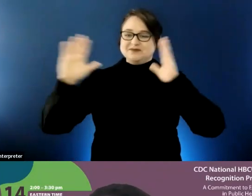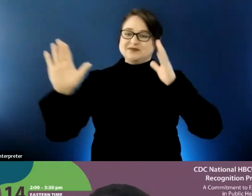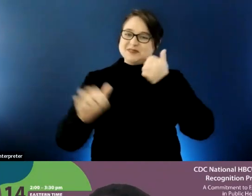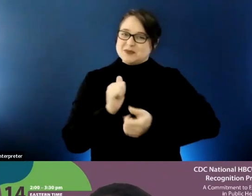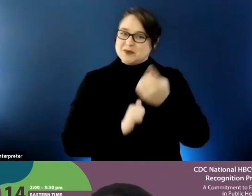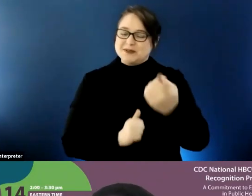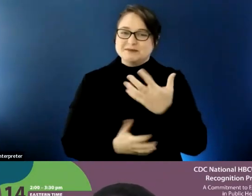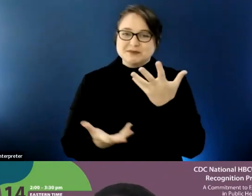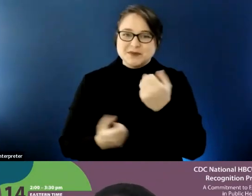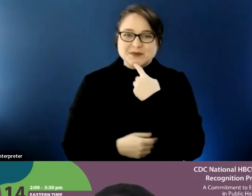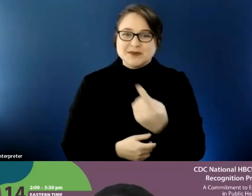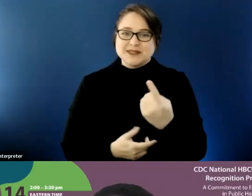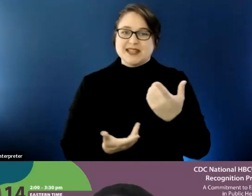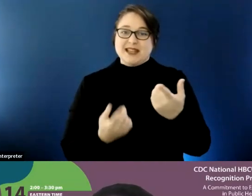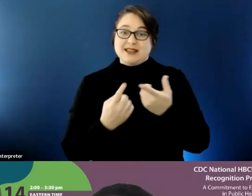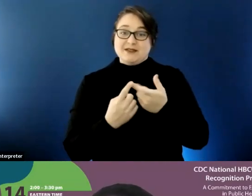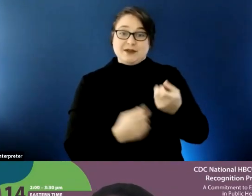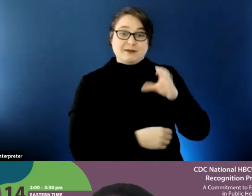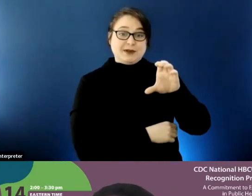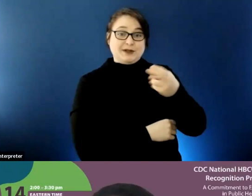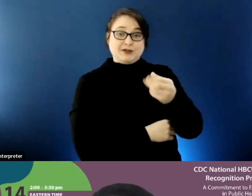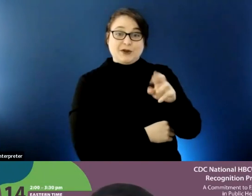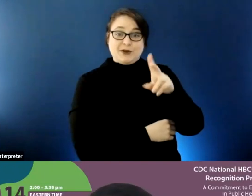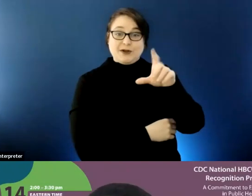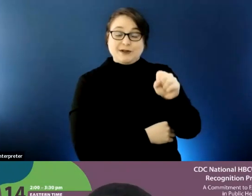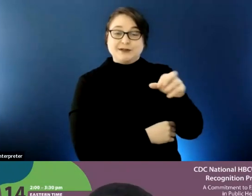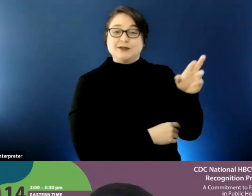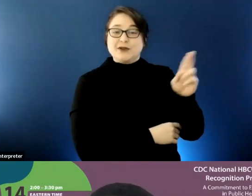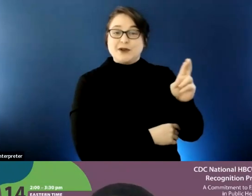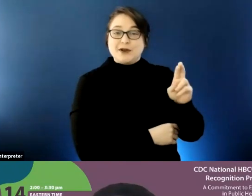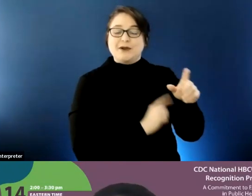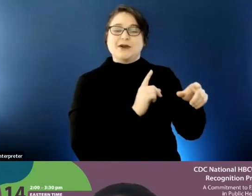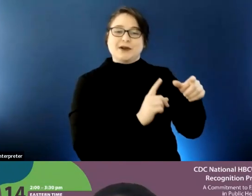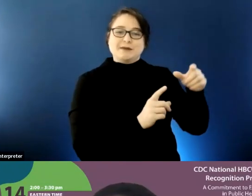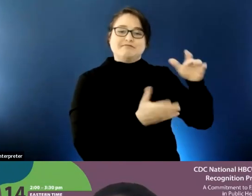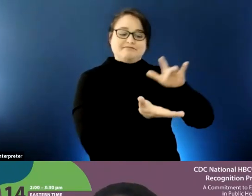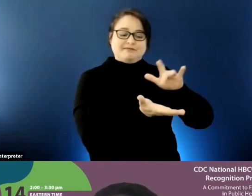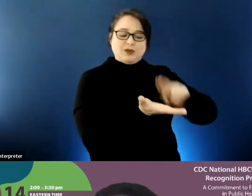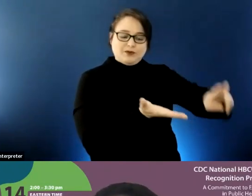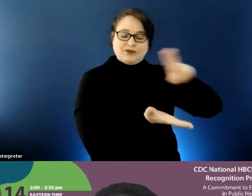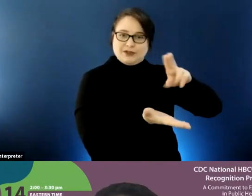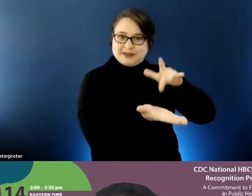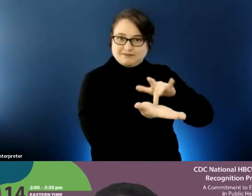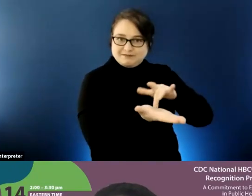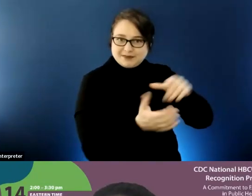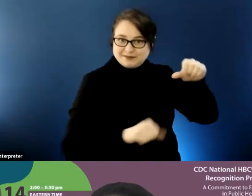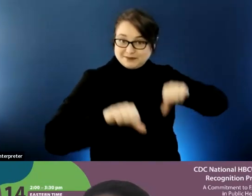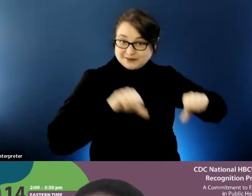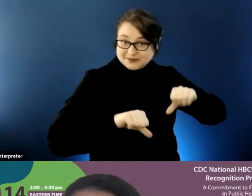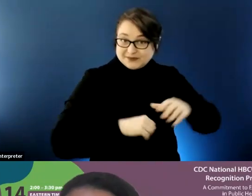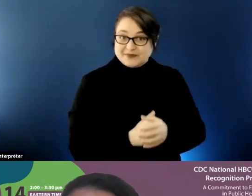on behalf of everyone at Charles R. Drew University of Medicine and Science, how proud I am to be here with you. It's an honor